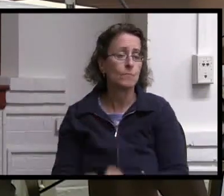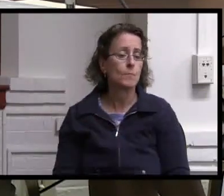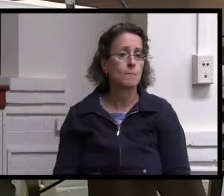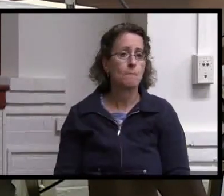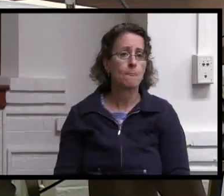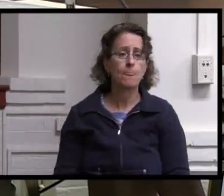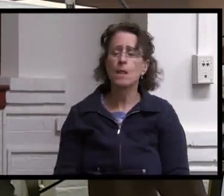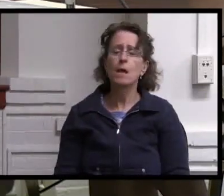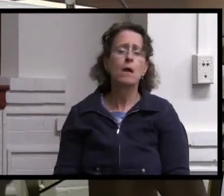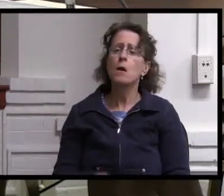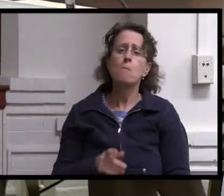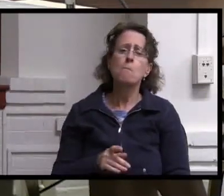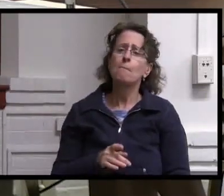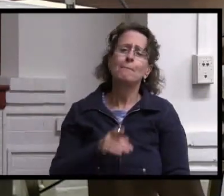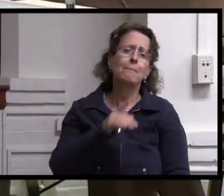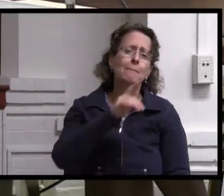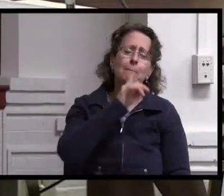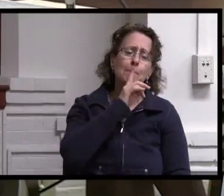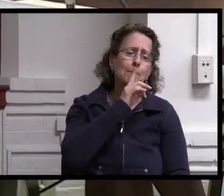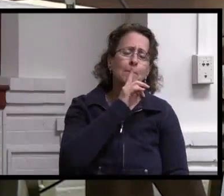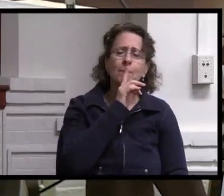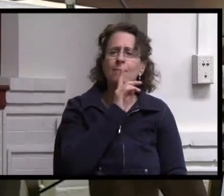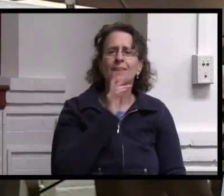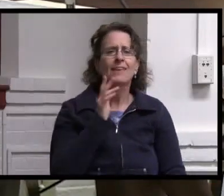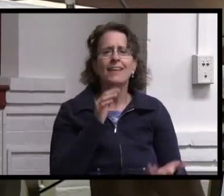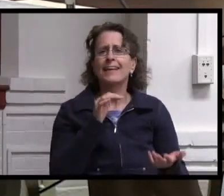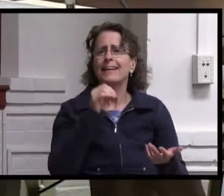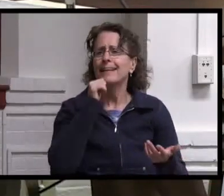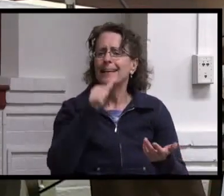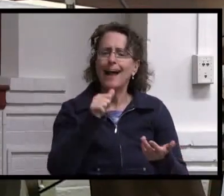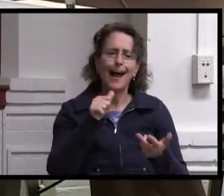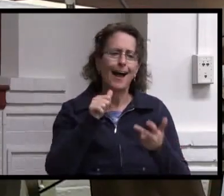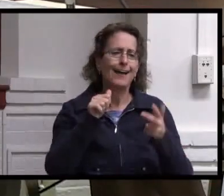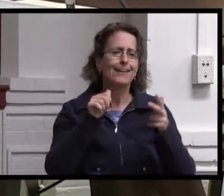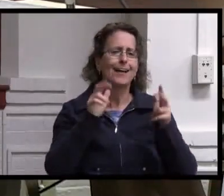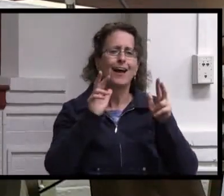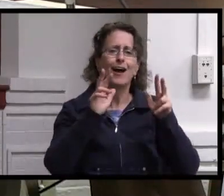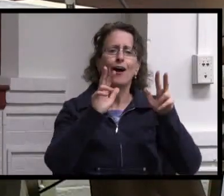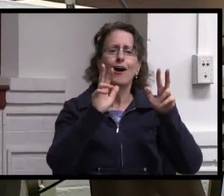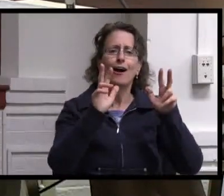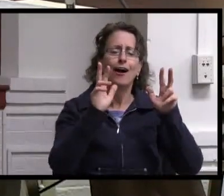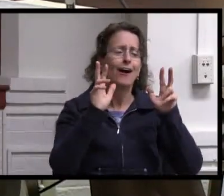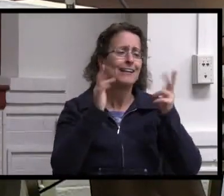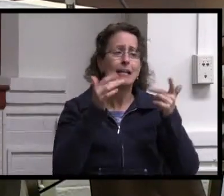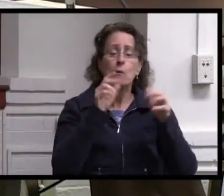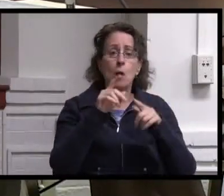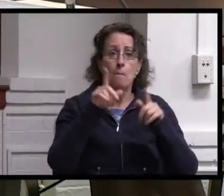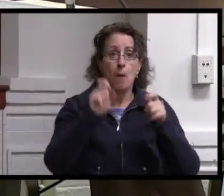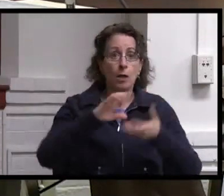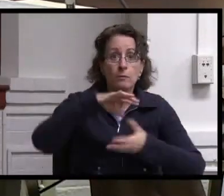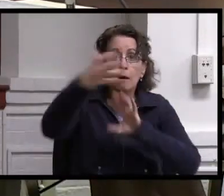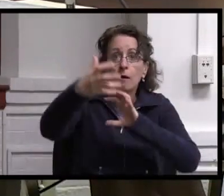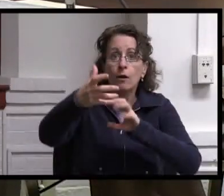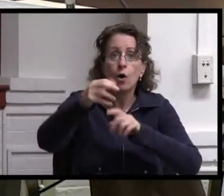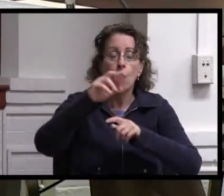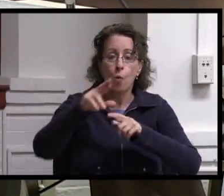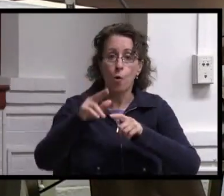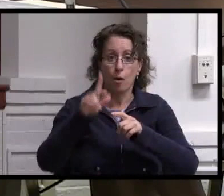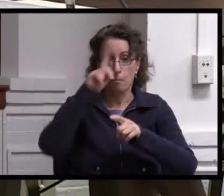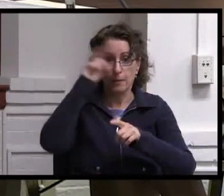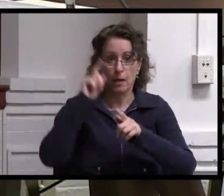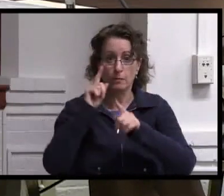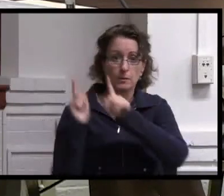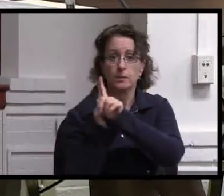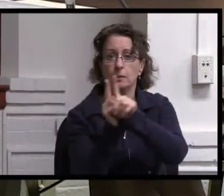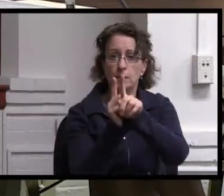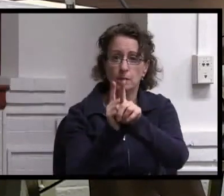for disorderly conduct or aggressive panhandling issue. It could be for anything. Just bring them in there